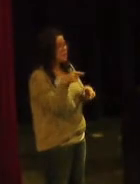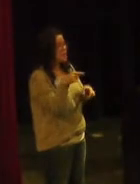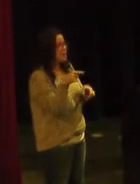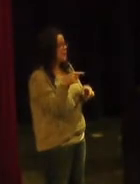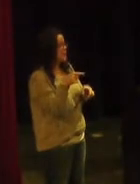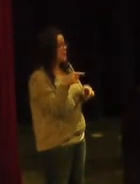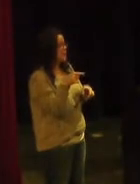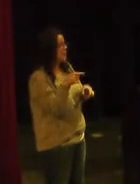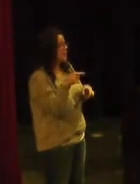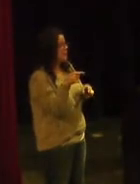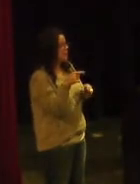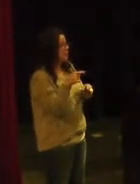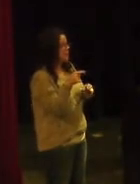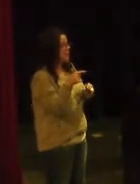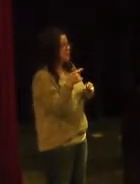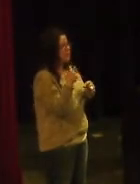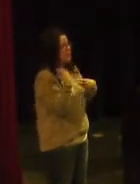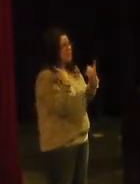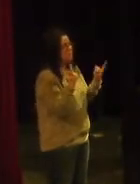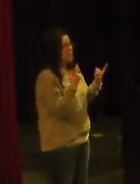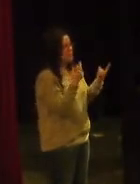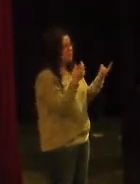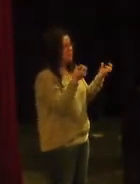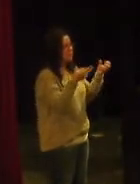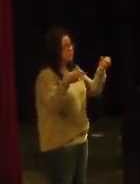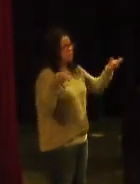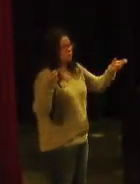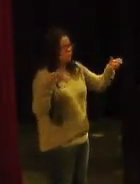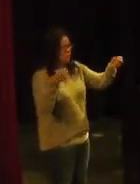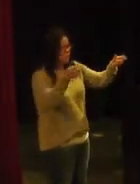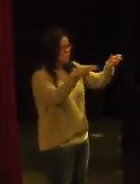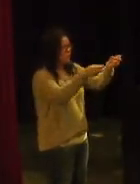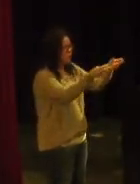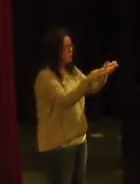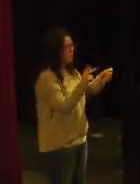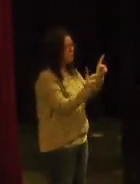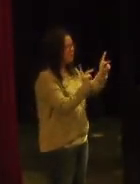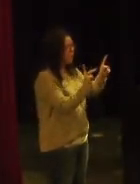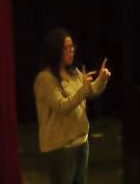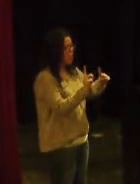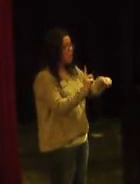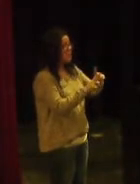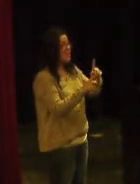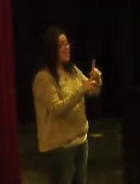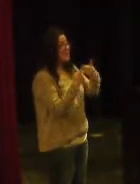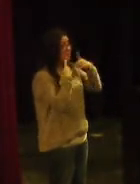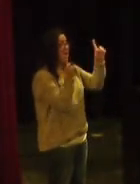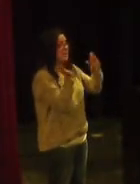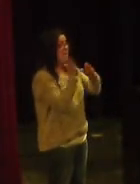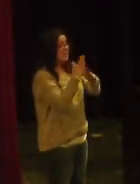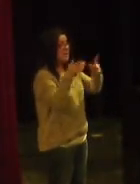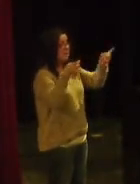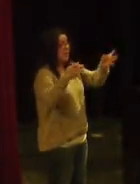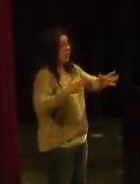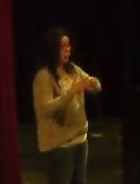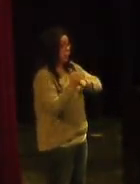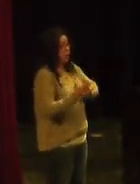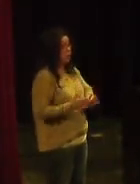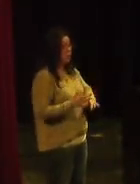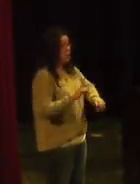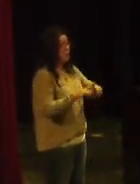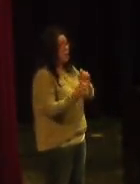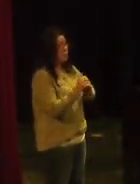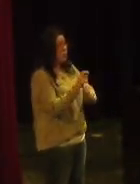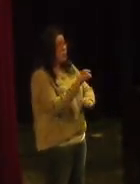getting out the number two, number three, number four people. They finally got the top guy. But in terms of the cartel itself, they're fighting